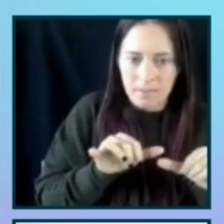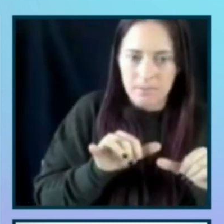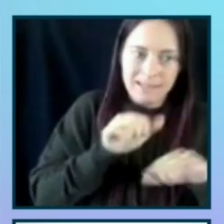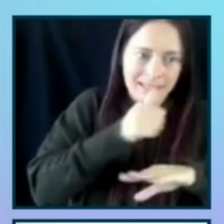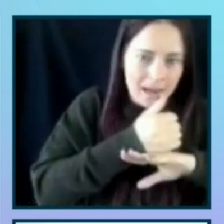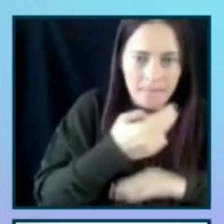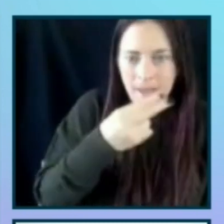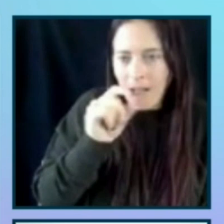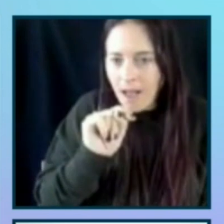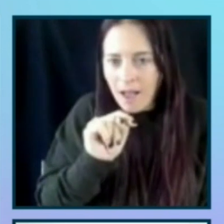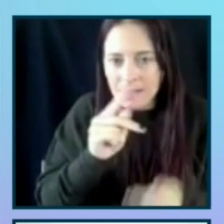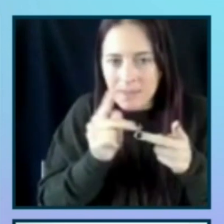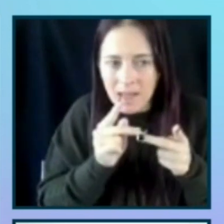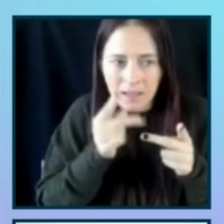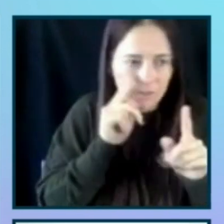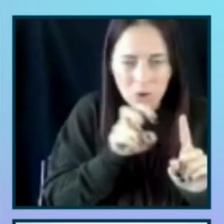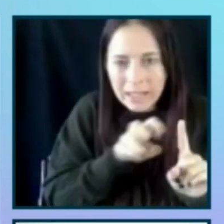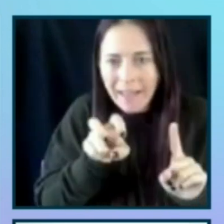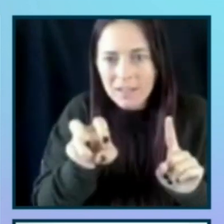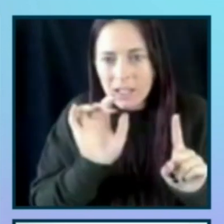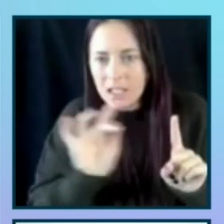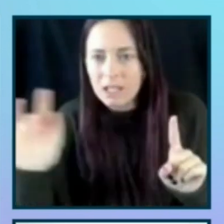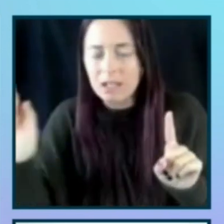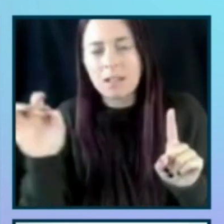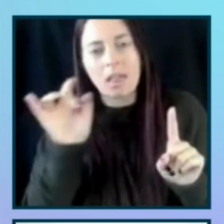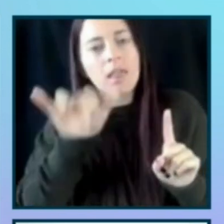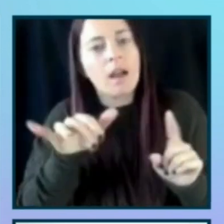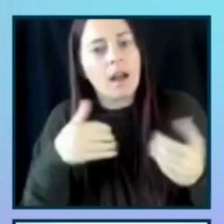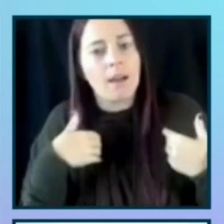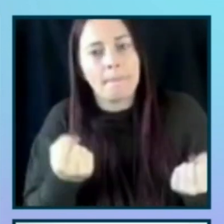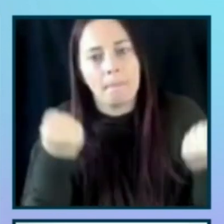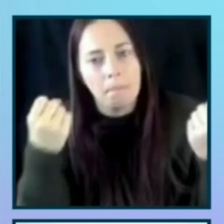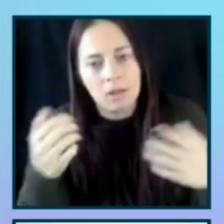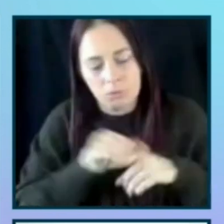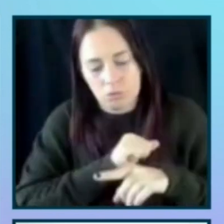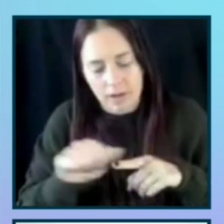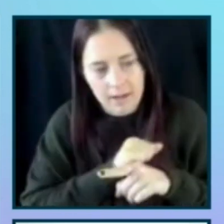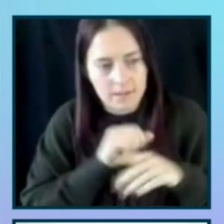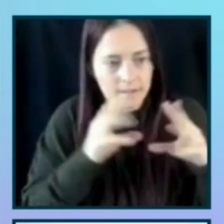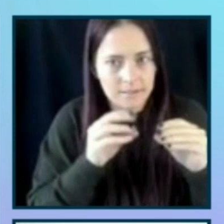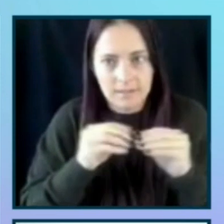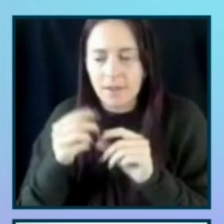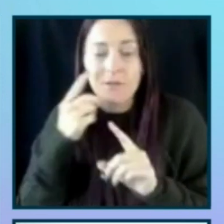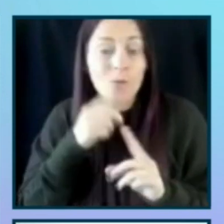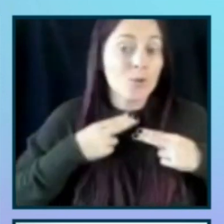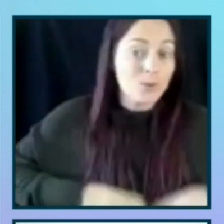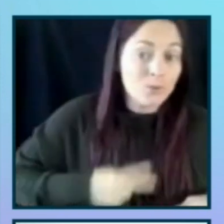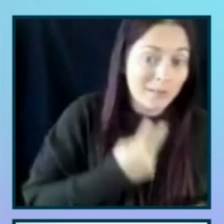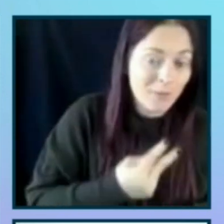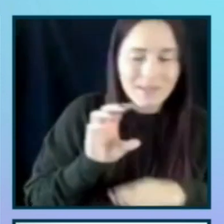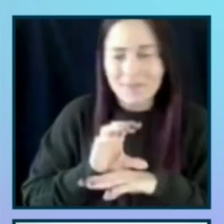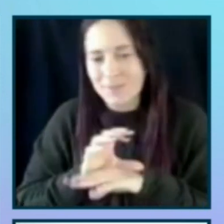hotspots for navigating. And then of course, we did have multiple practice sessions for both the human voice and then the Adobe